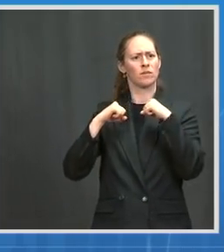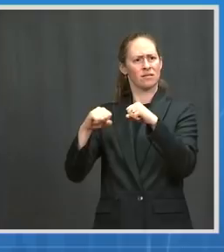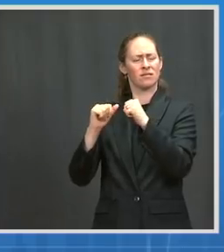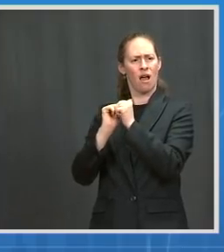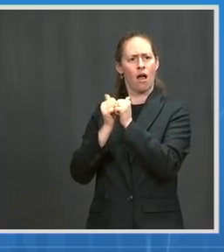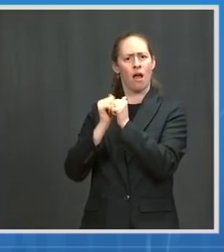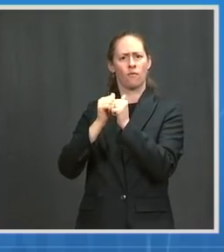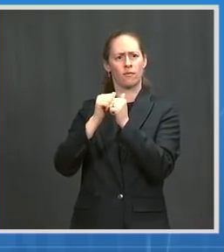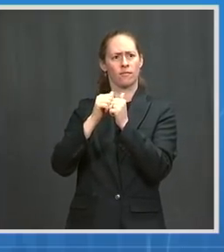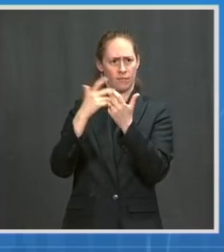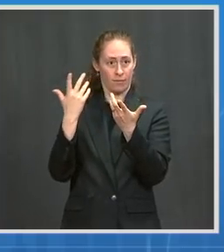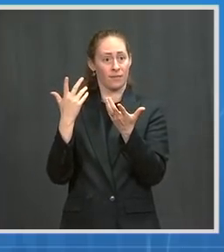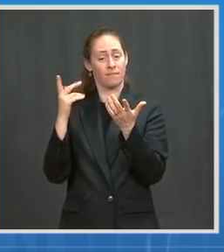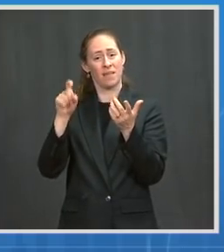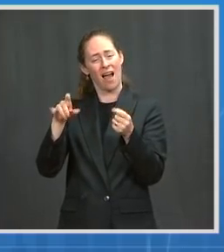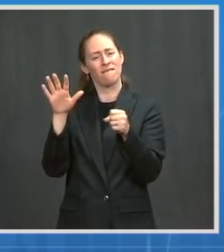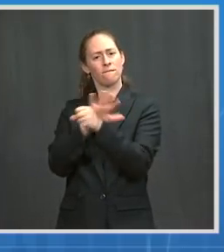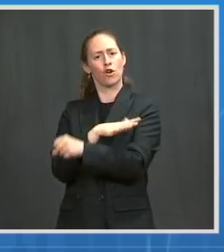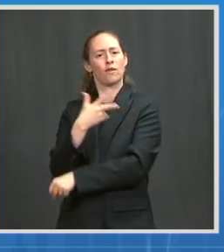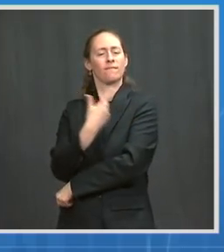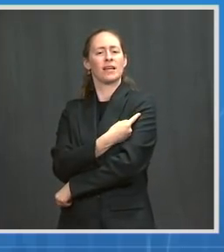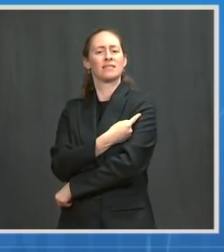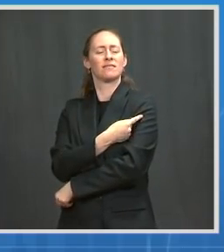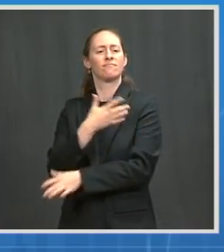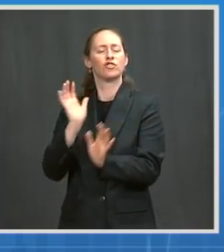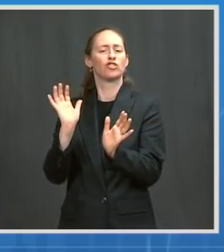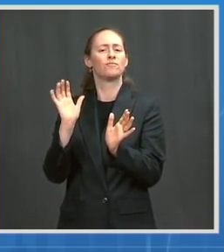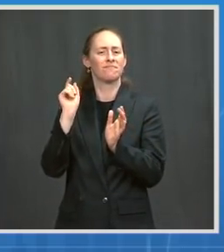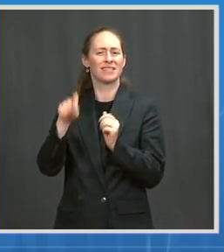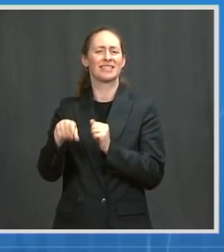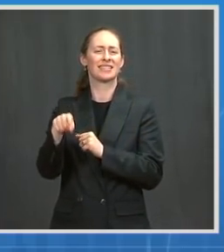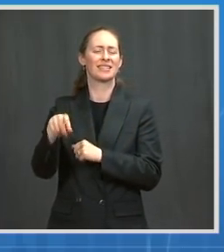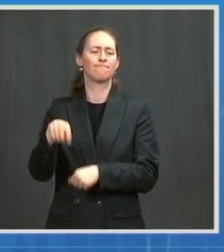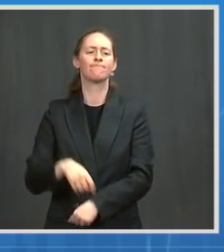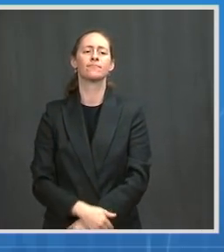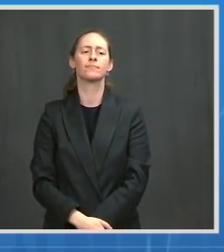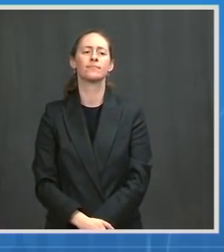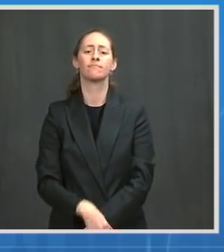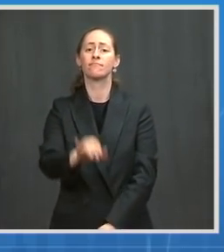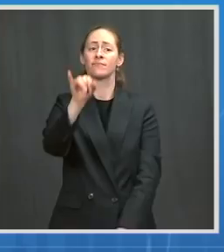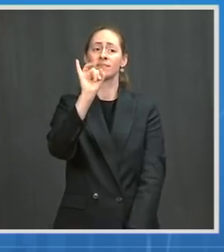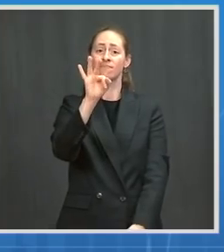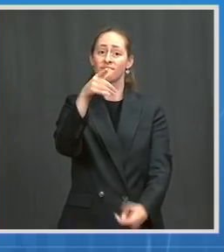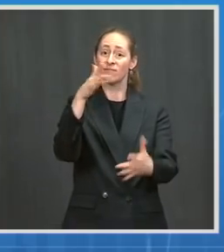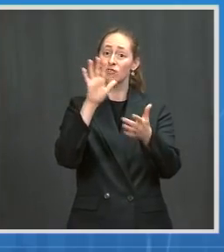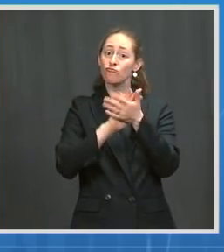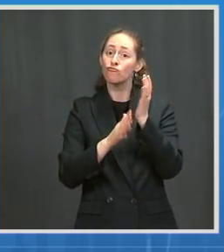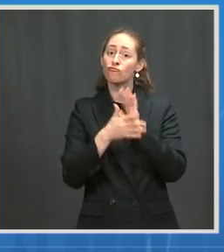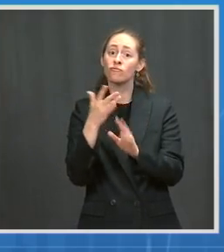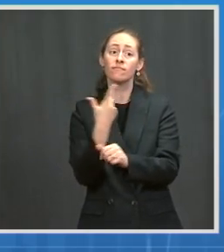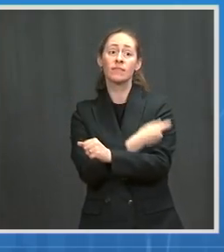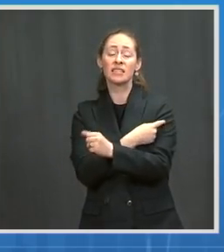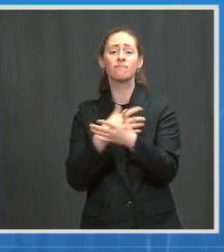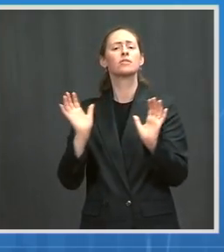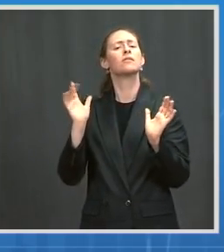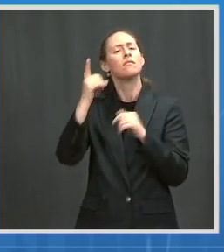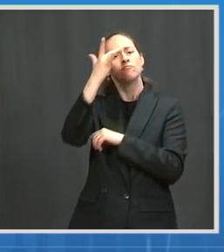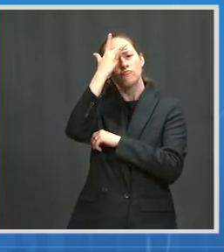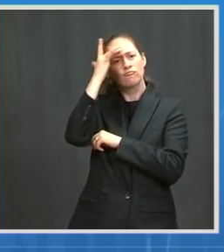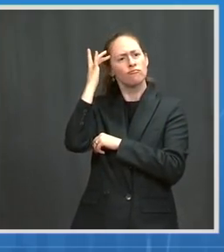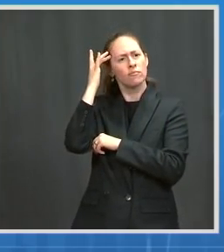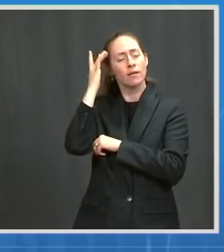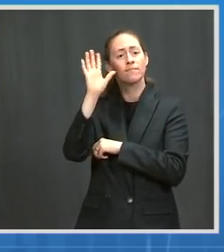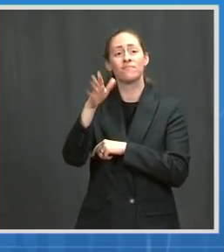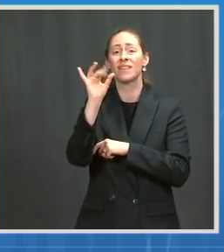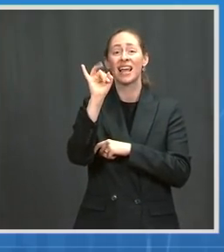is to get fully vaccinated. So if you're fully vaccinated, you're protected. But if you're